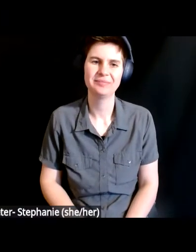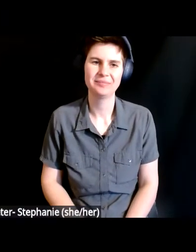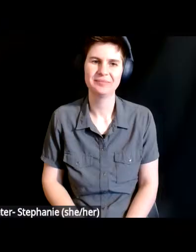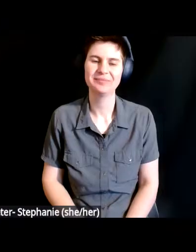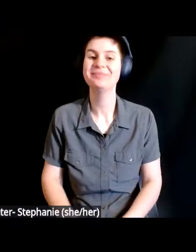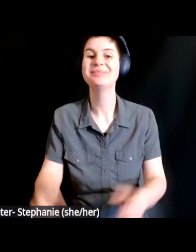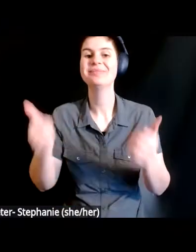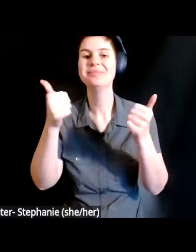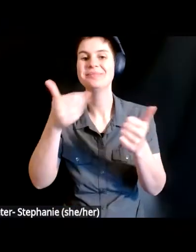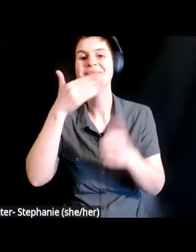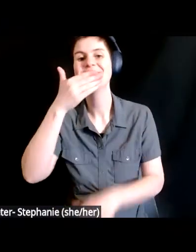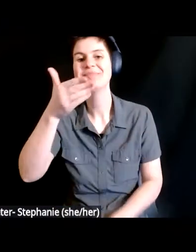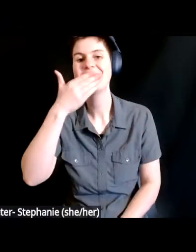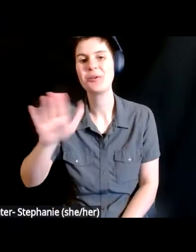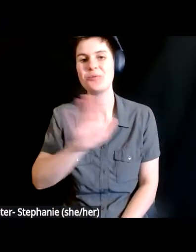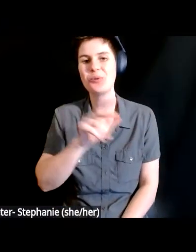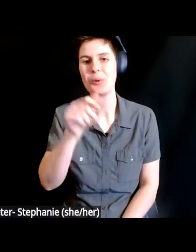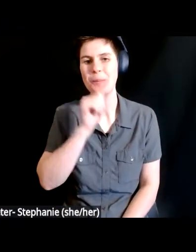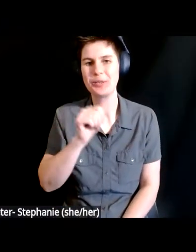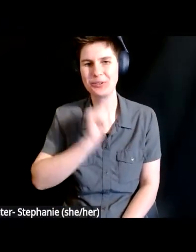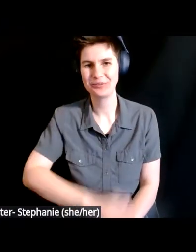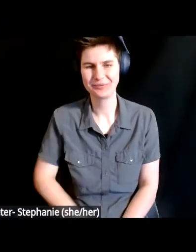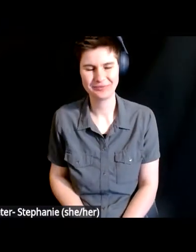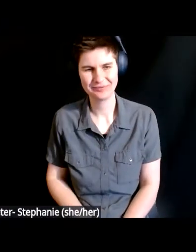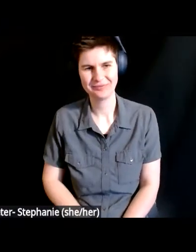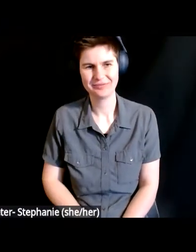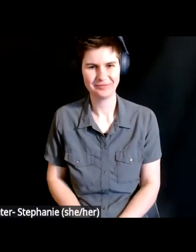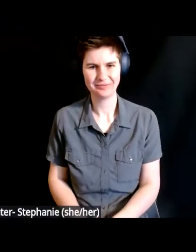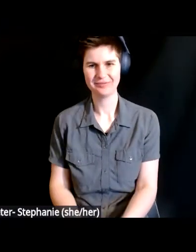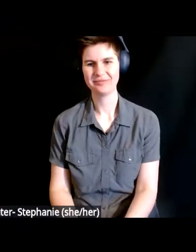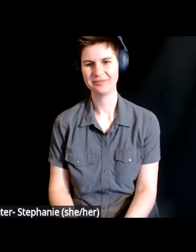Thank you for your patience with us.